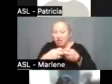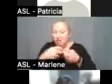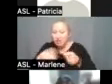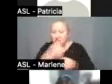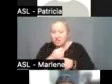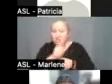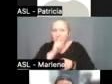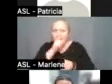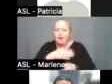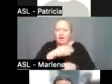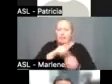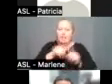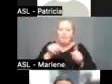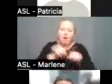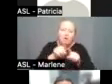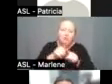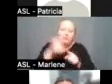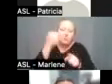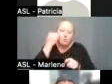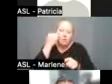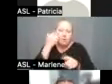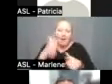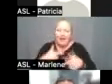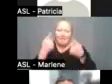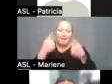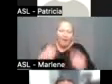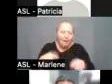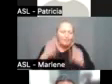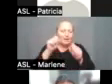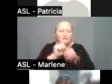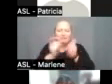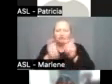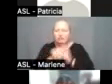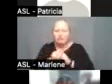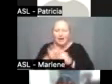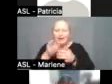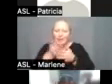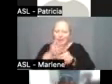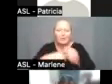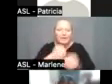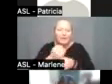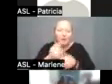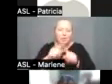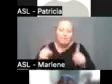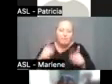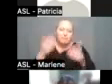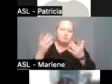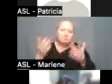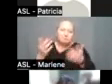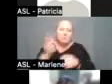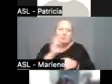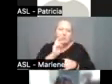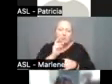happy for um but we also know that life happens and it can change as the year goes on um but um but we